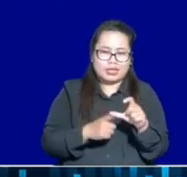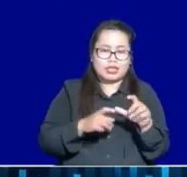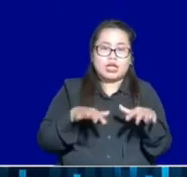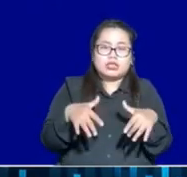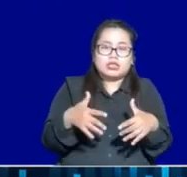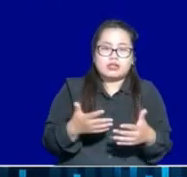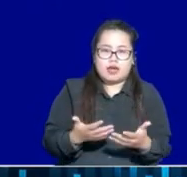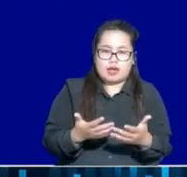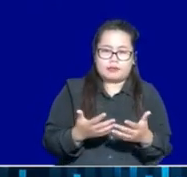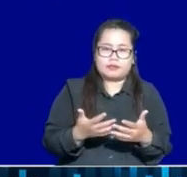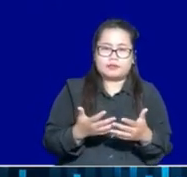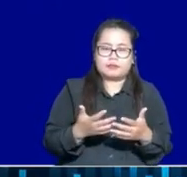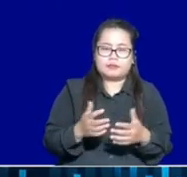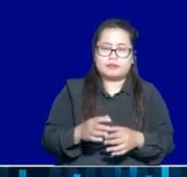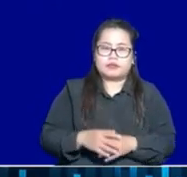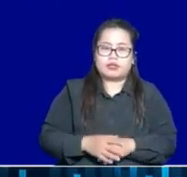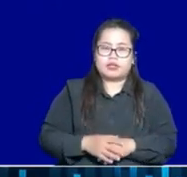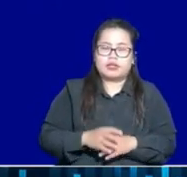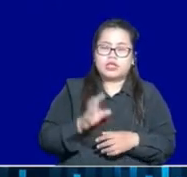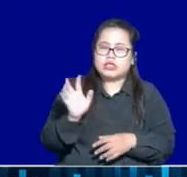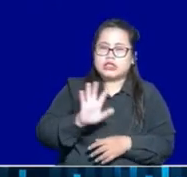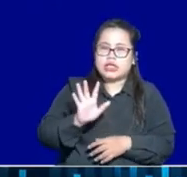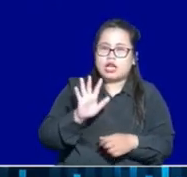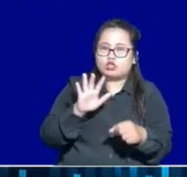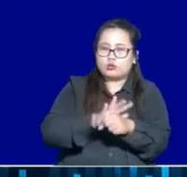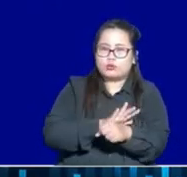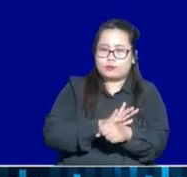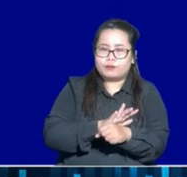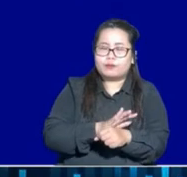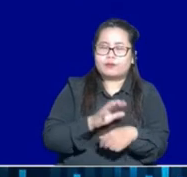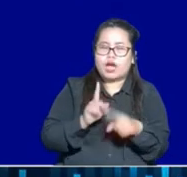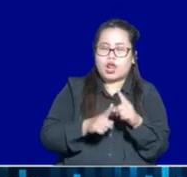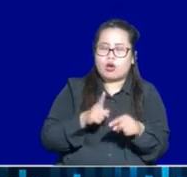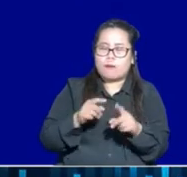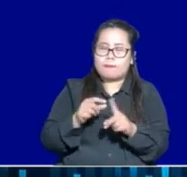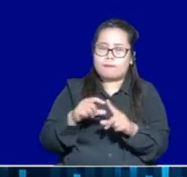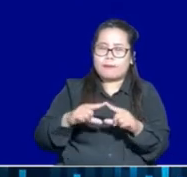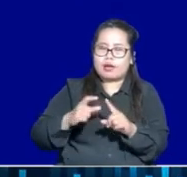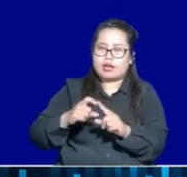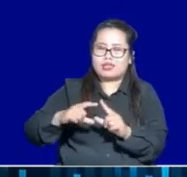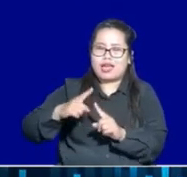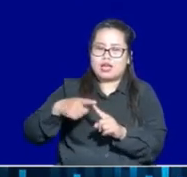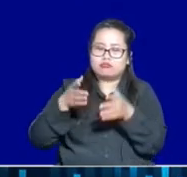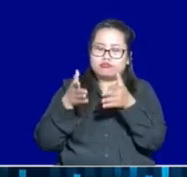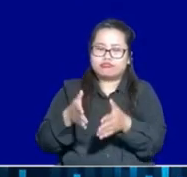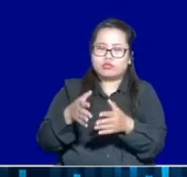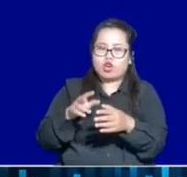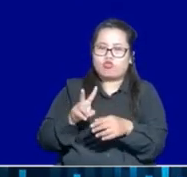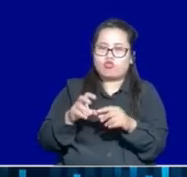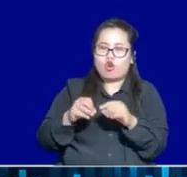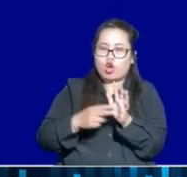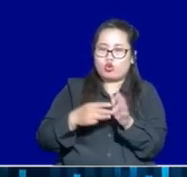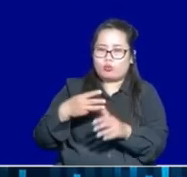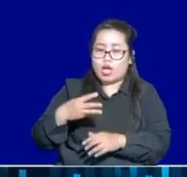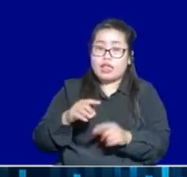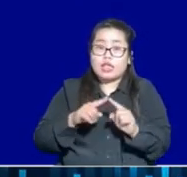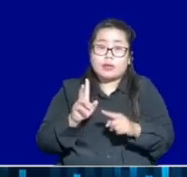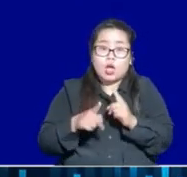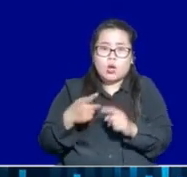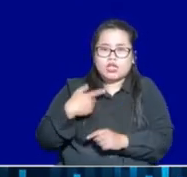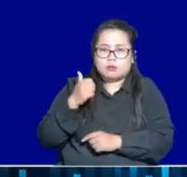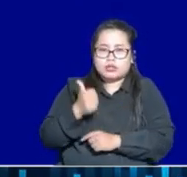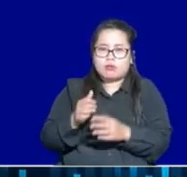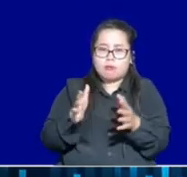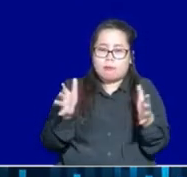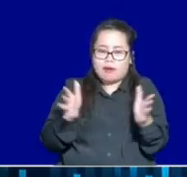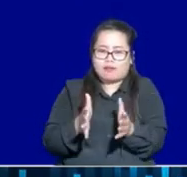not dense in unit of volume. And if you want to make it denser, you have to compress it and liquefy it. And this takes an enormous